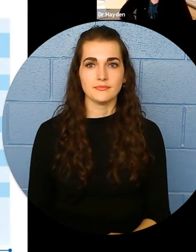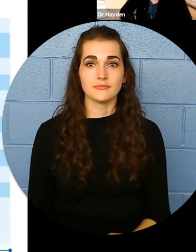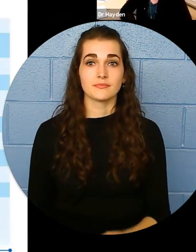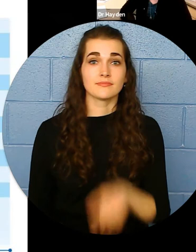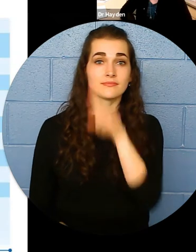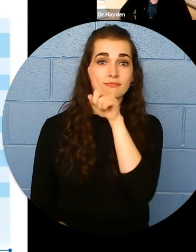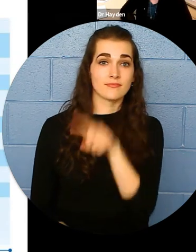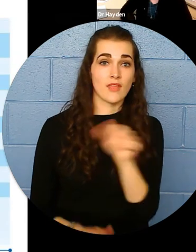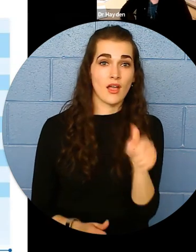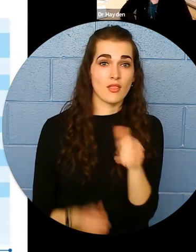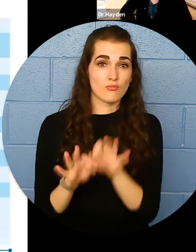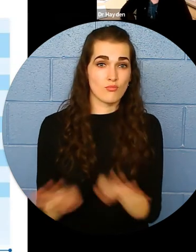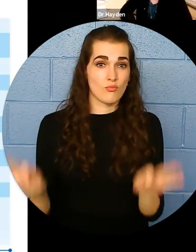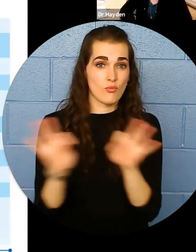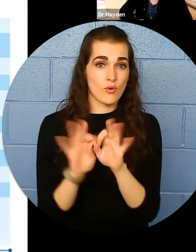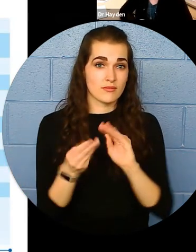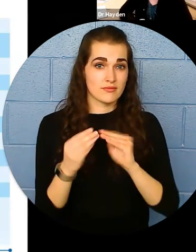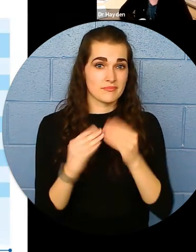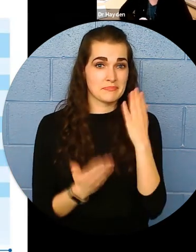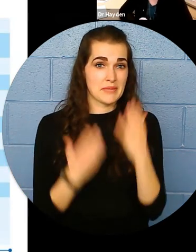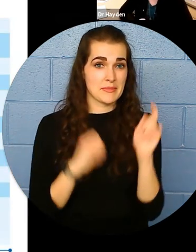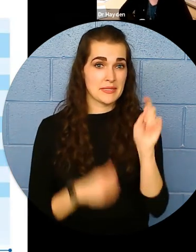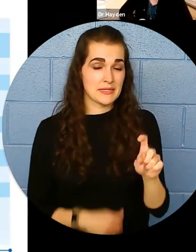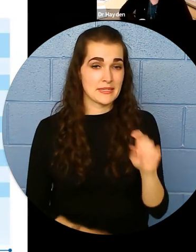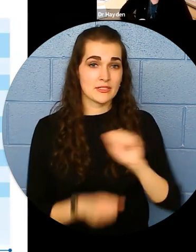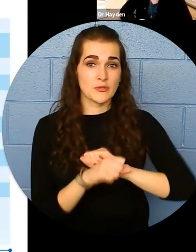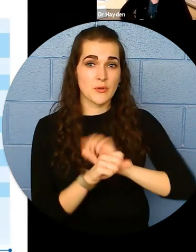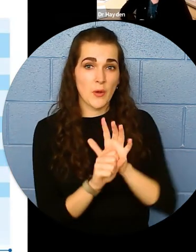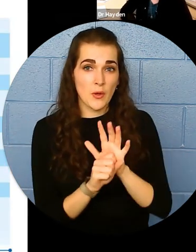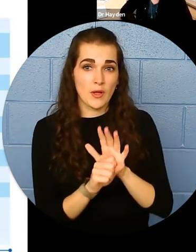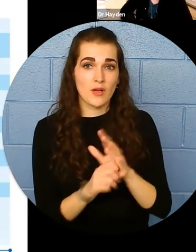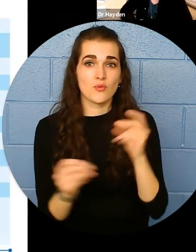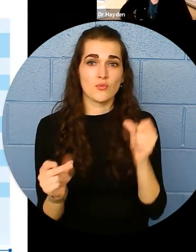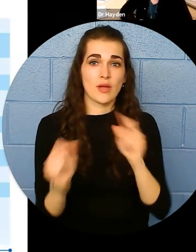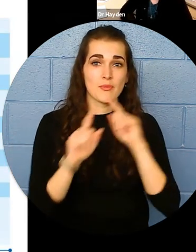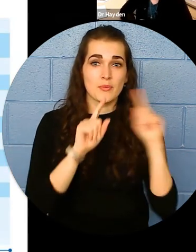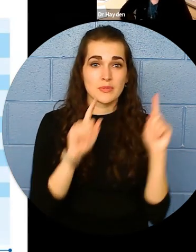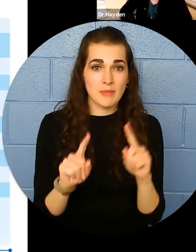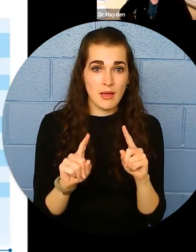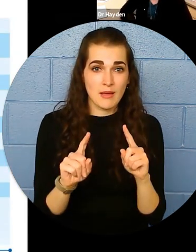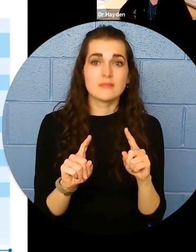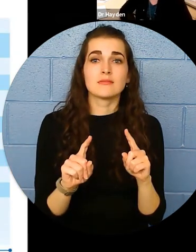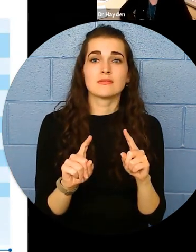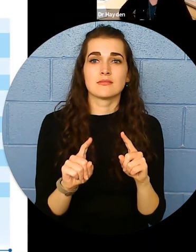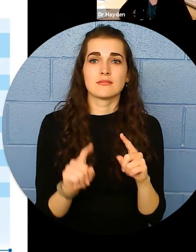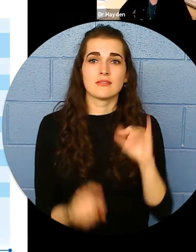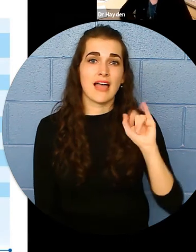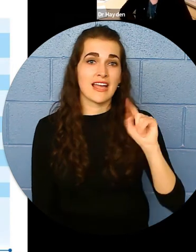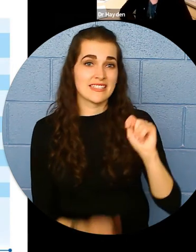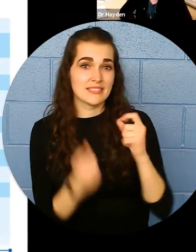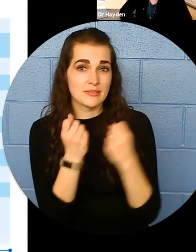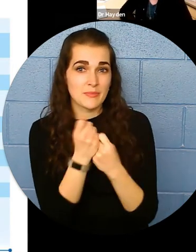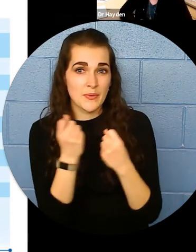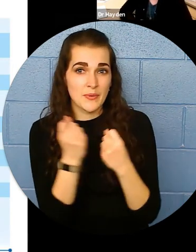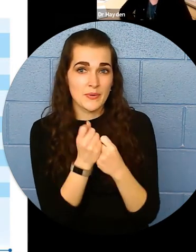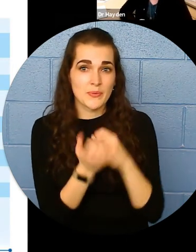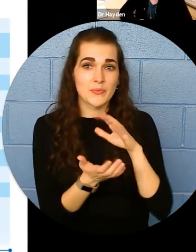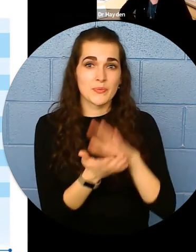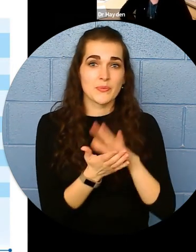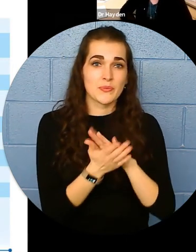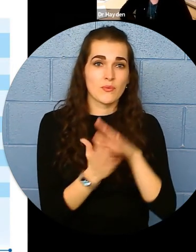Here are some other important numbers that you may need: the COVID hotline, the rapid response hotline, IT support,